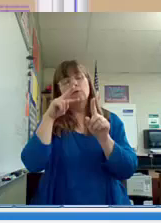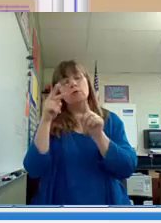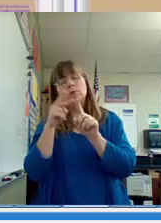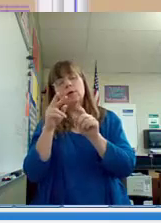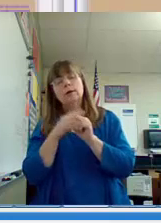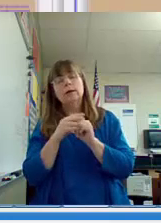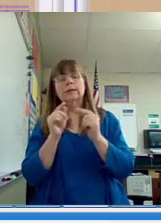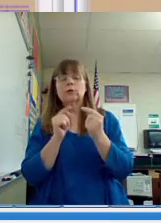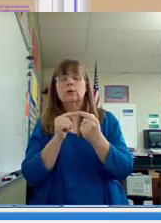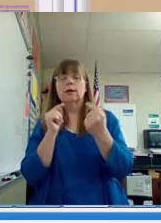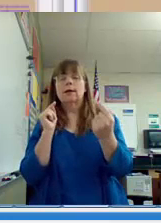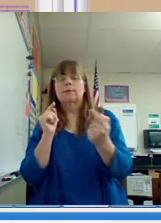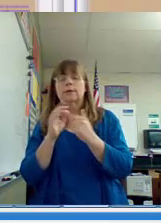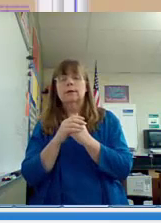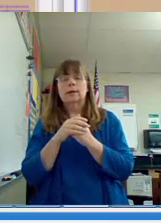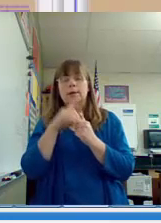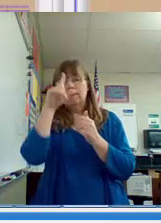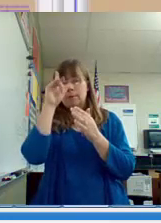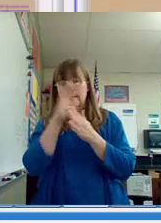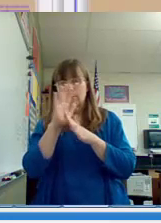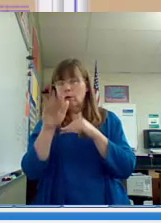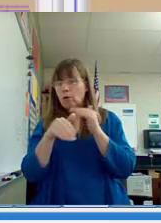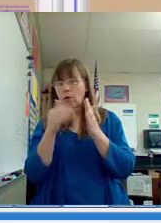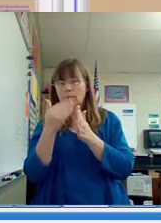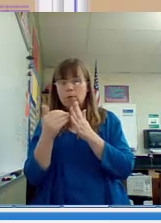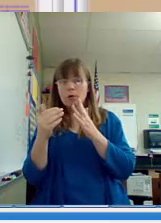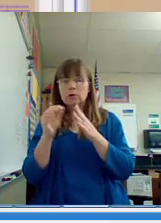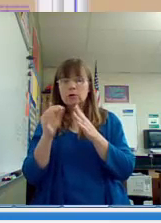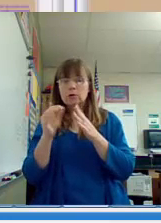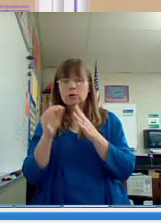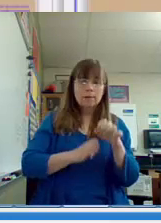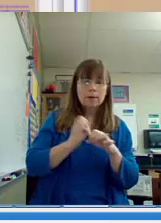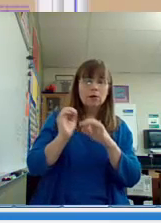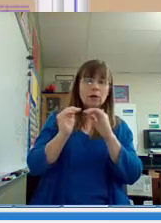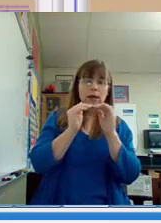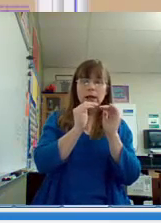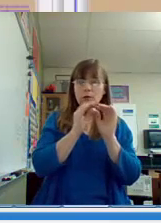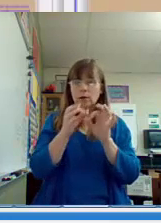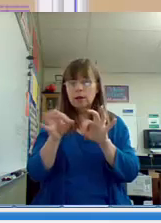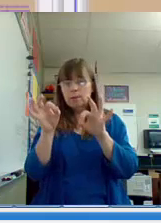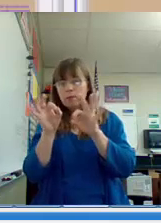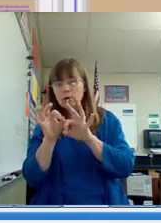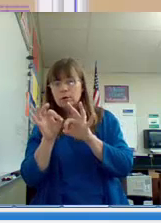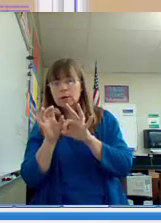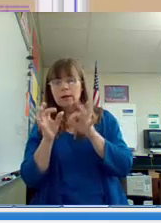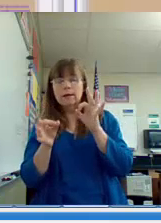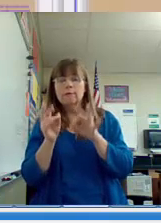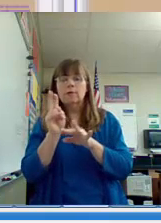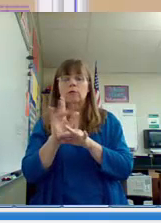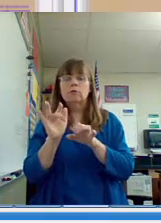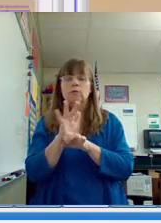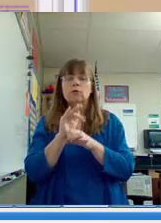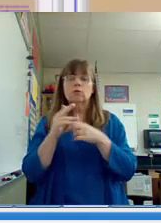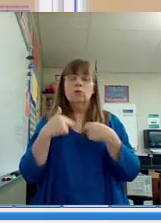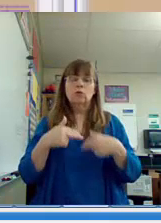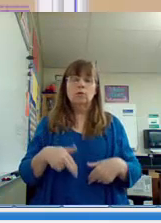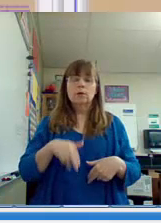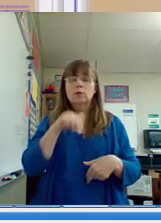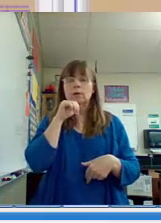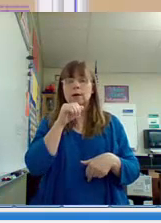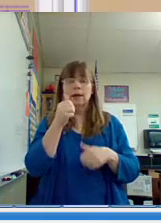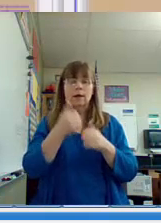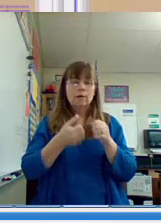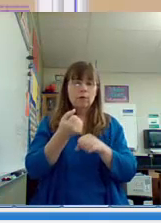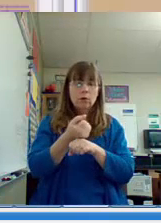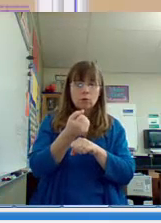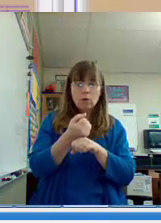kind of the opposite. It's the belief that all parts of the environment are equally important, whether they're useful to humans or not. So every rock, every